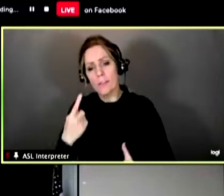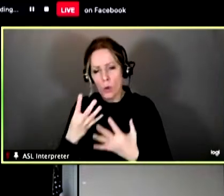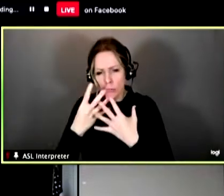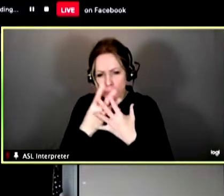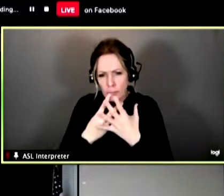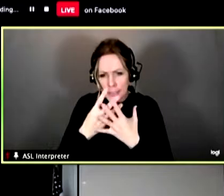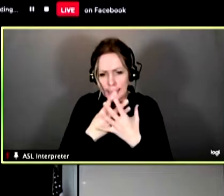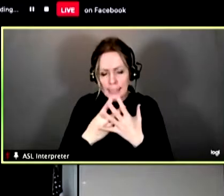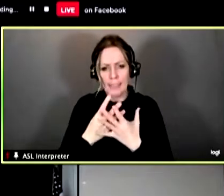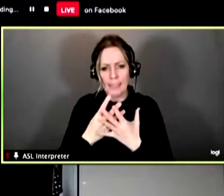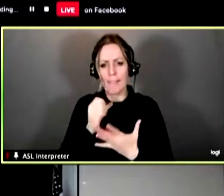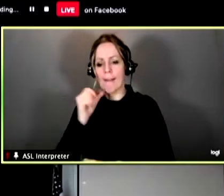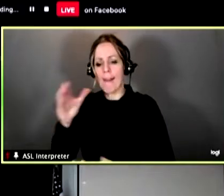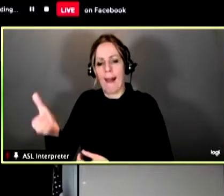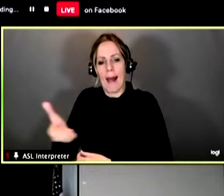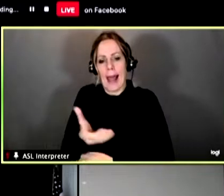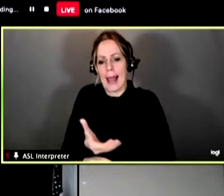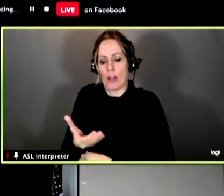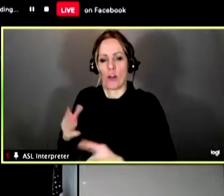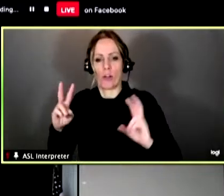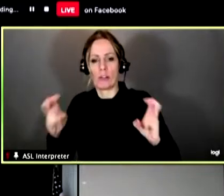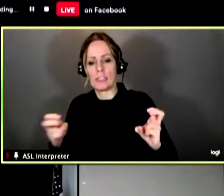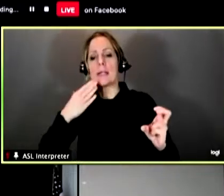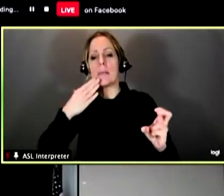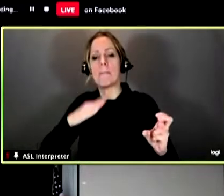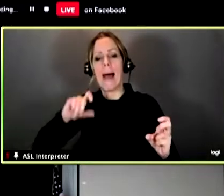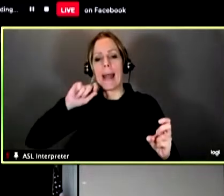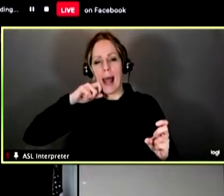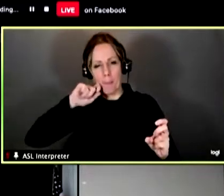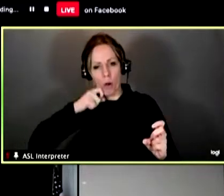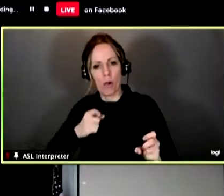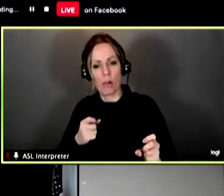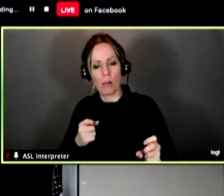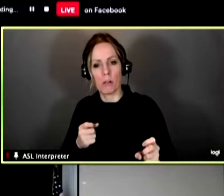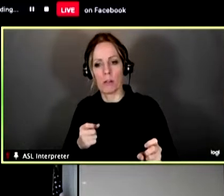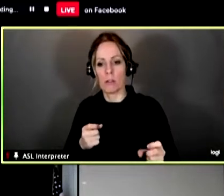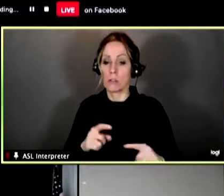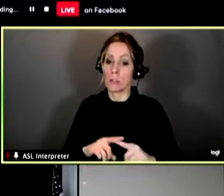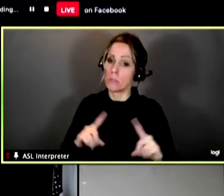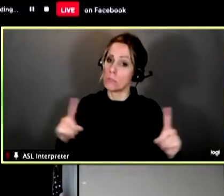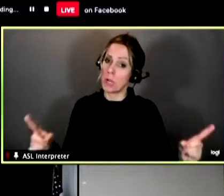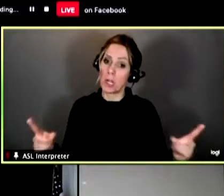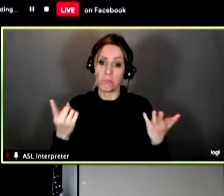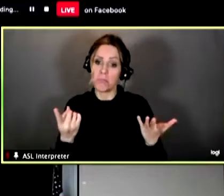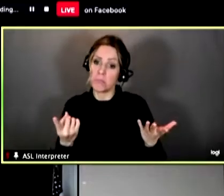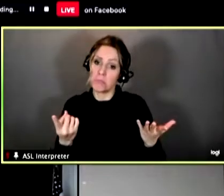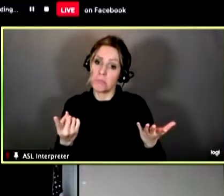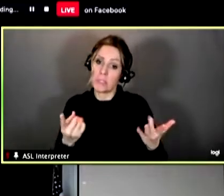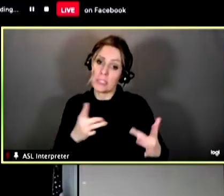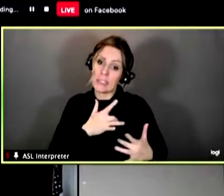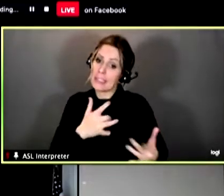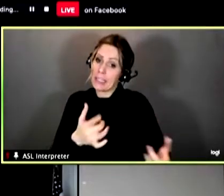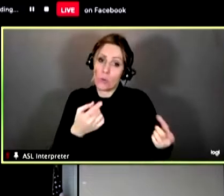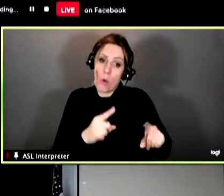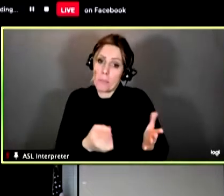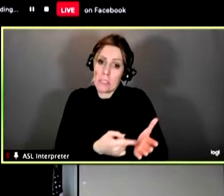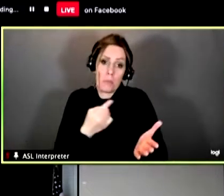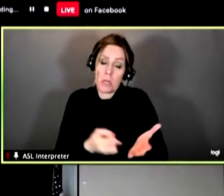because certain professions just shouldn't have bad apples, but bad apples are, you know, likely to get through. It just happens.